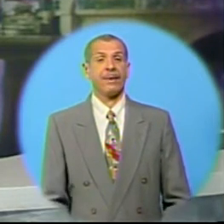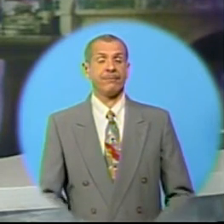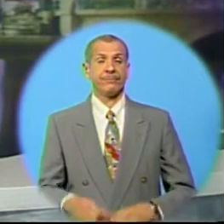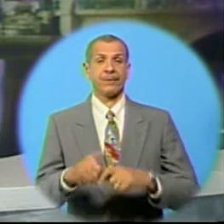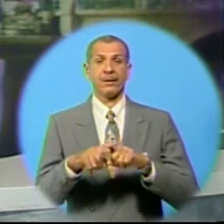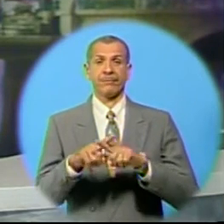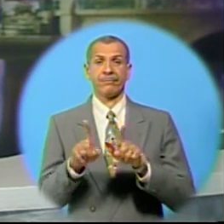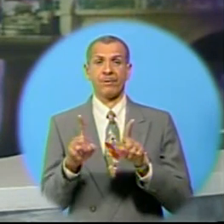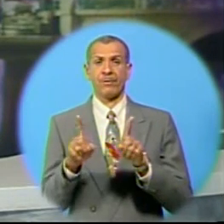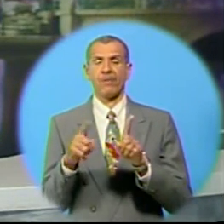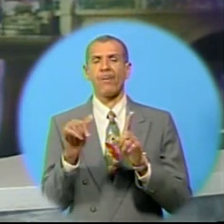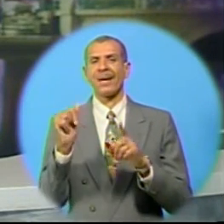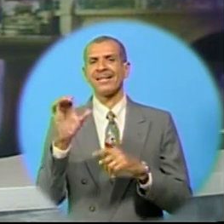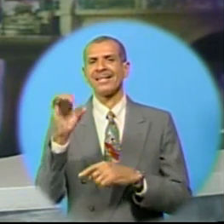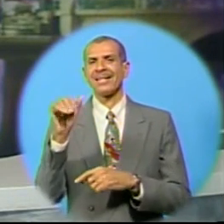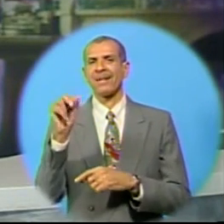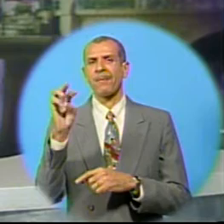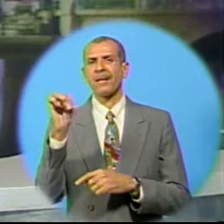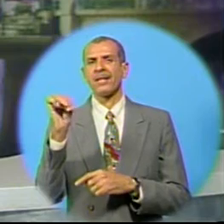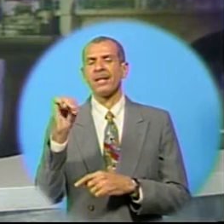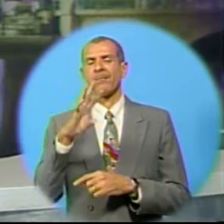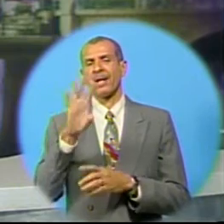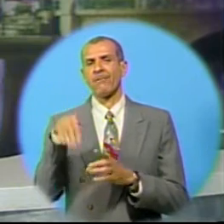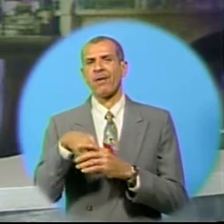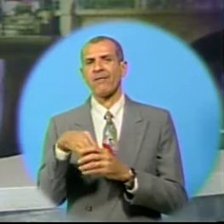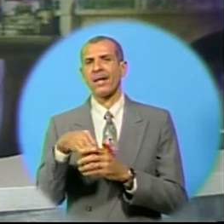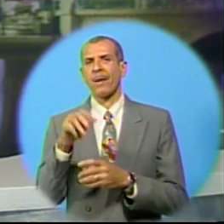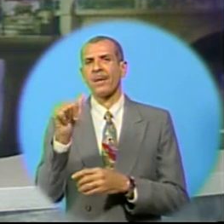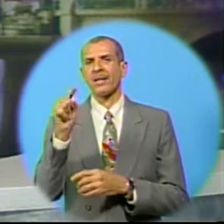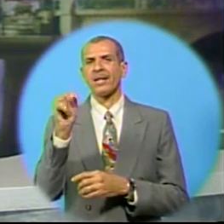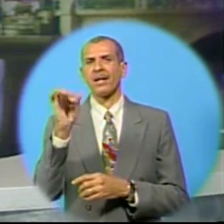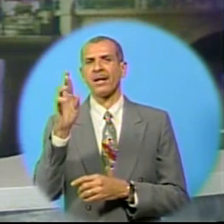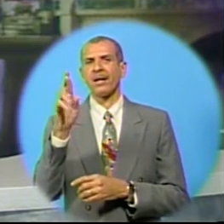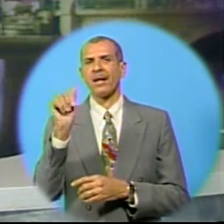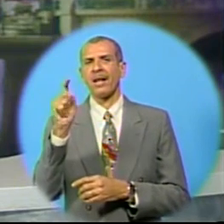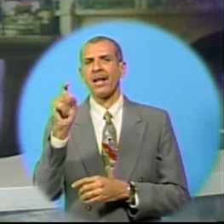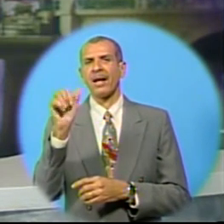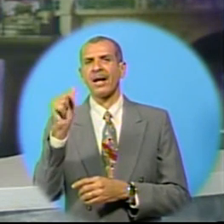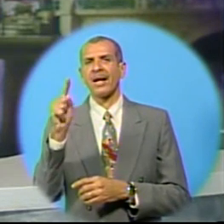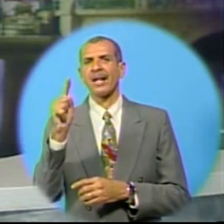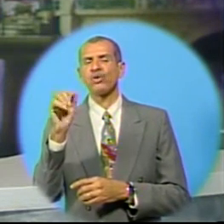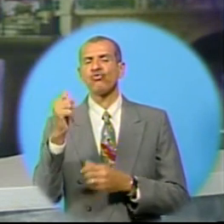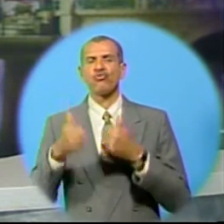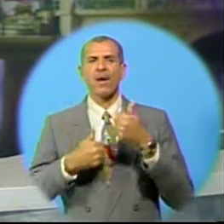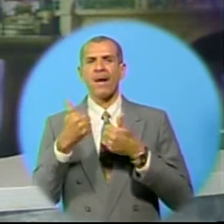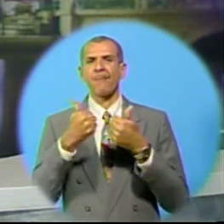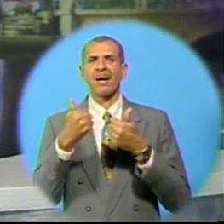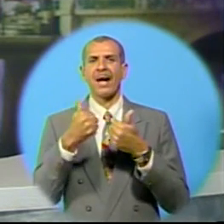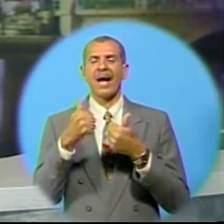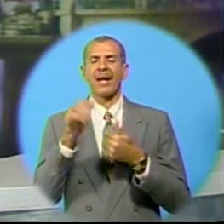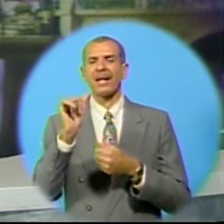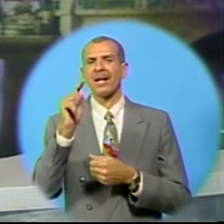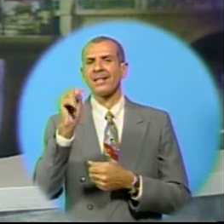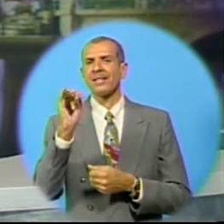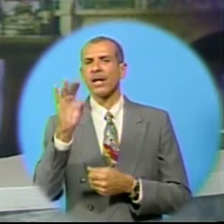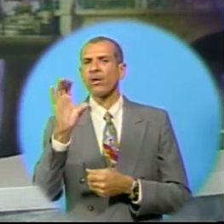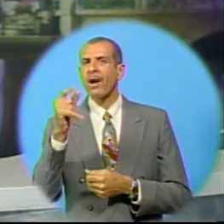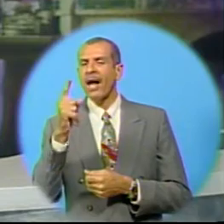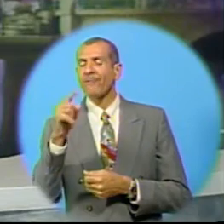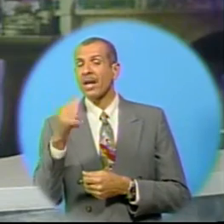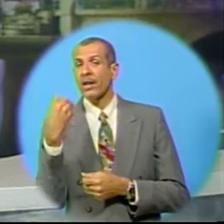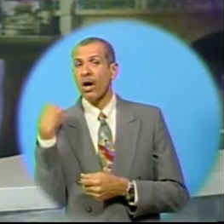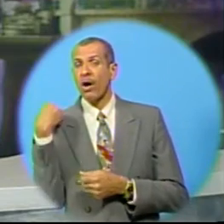from academics, the students will engage in martial arts, drama and arts and craft during the 4 weeks. Other education